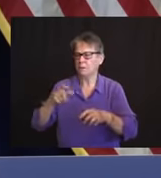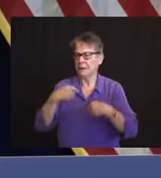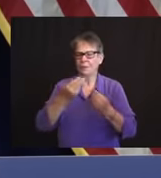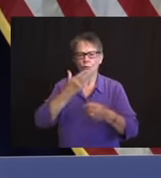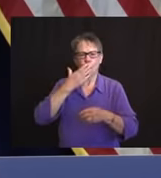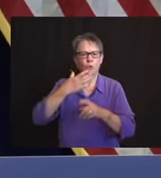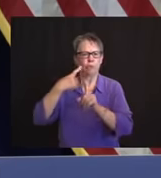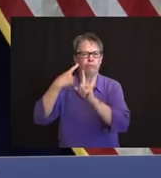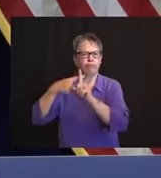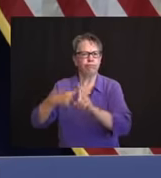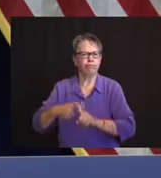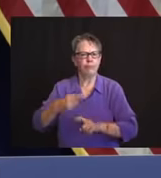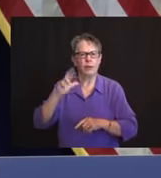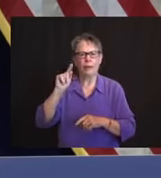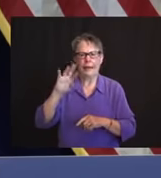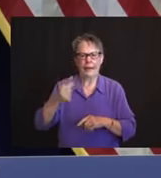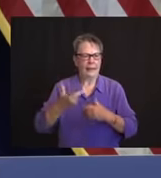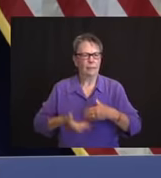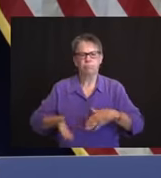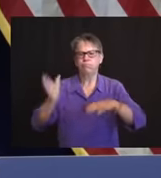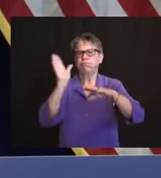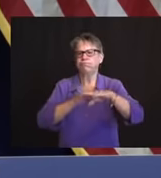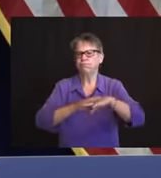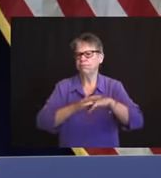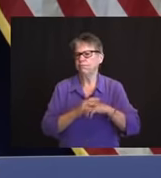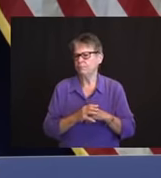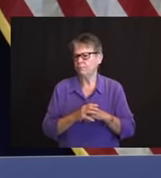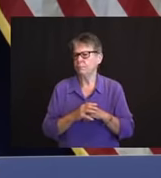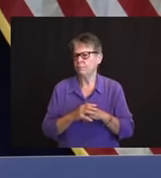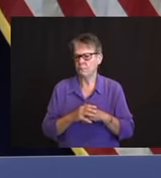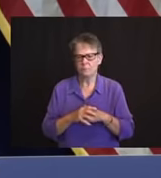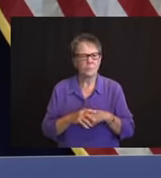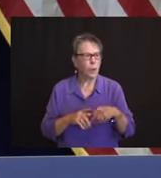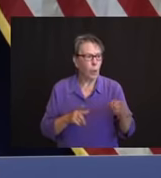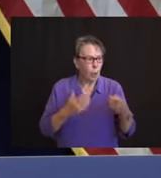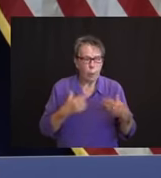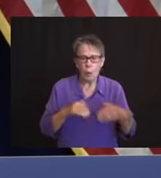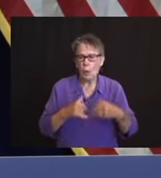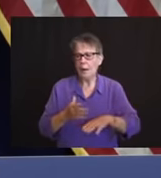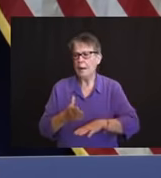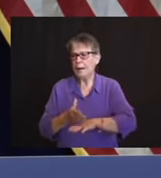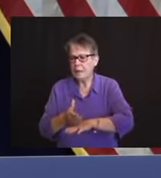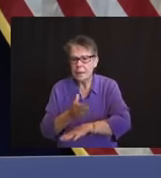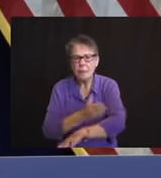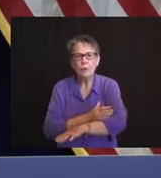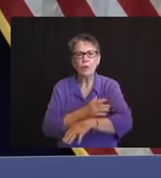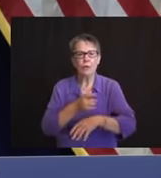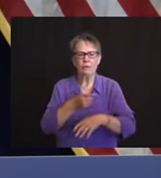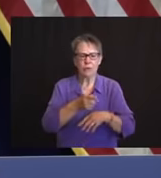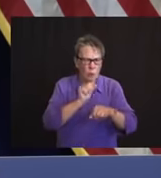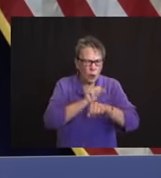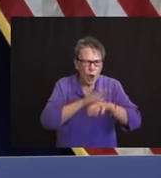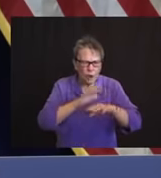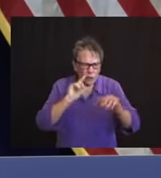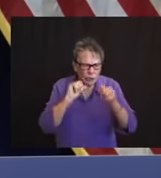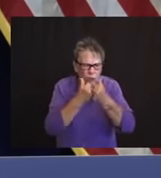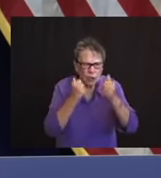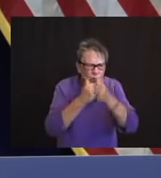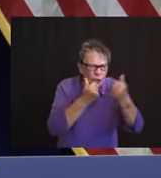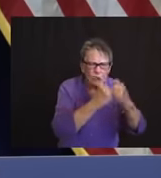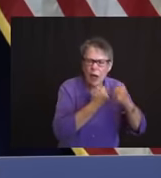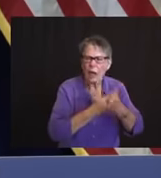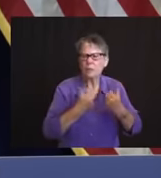address long-standing challenges is greatly improving. There is more work to be done, which is why we want to